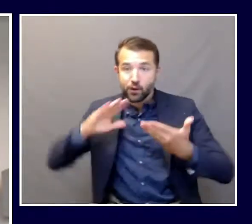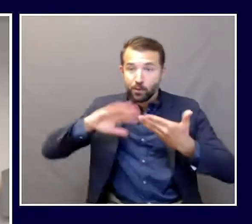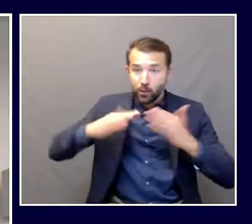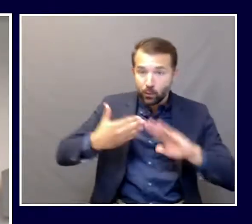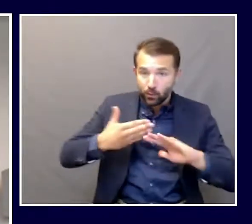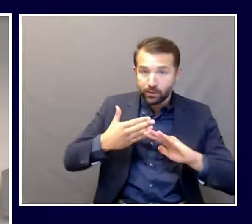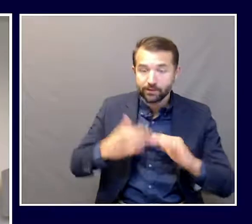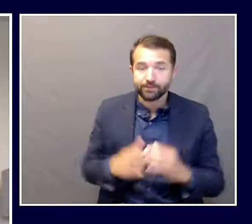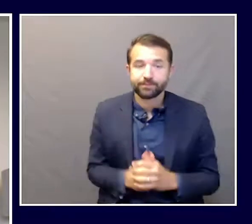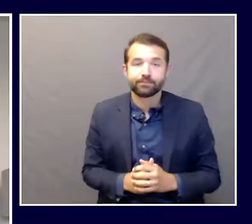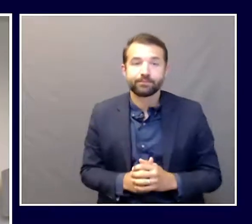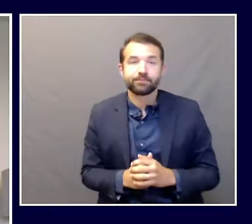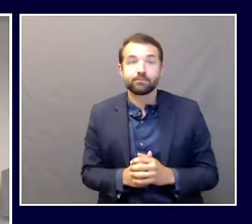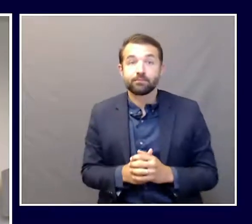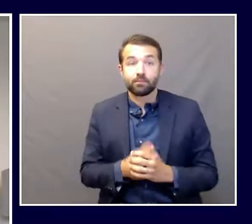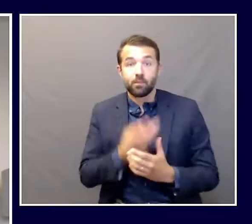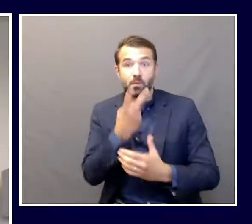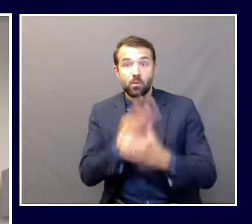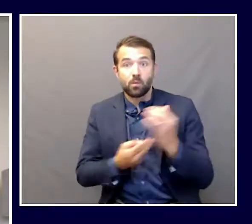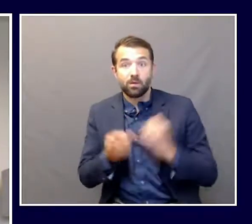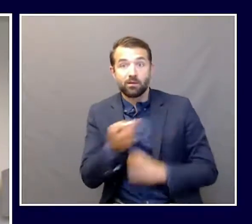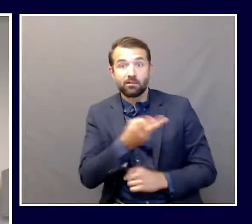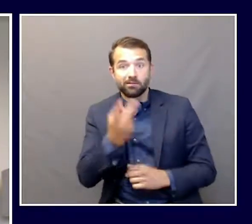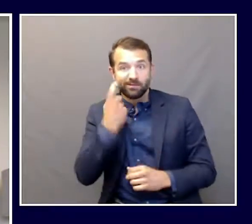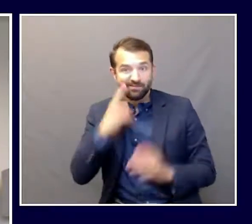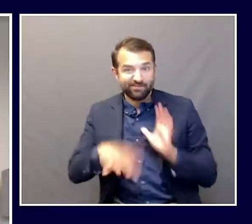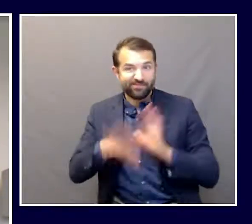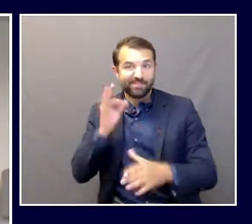well as all 856 who have died.